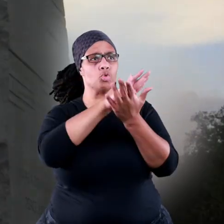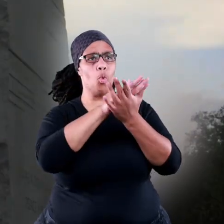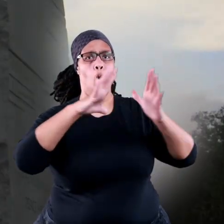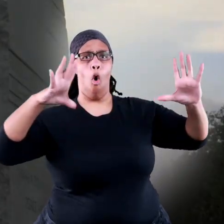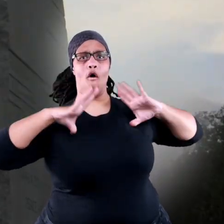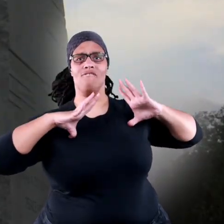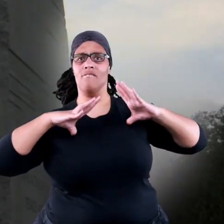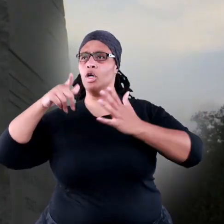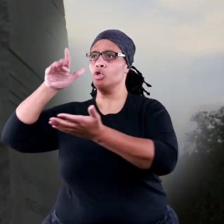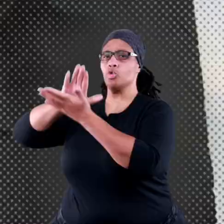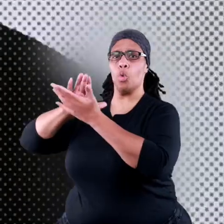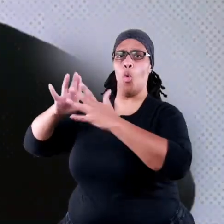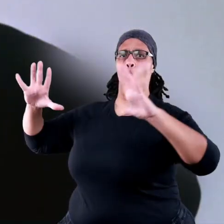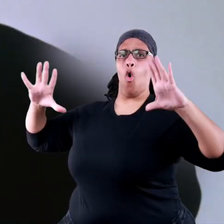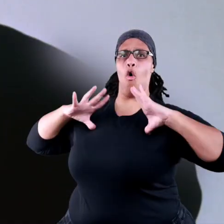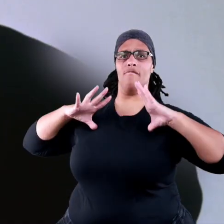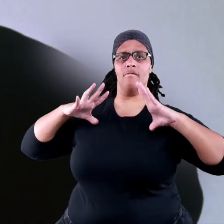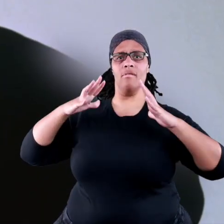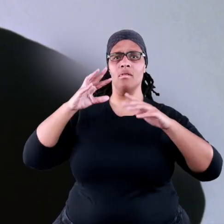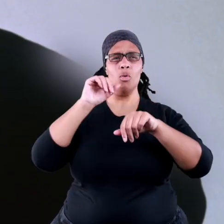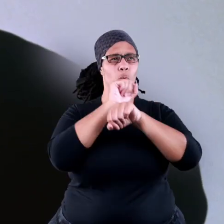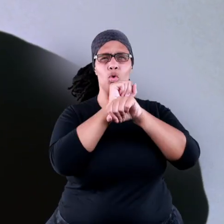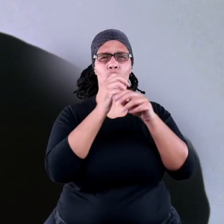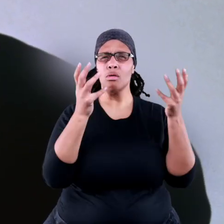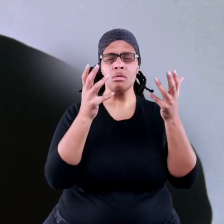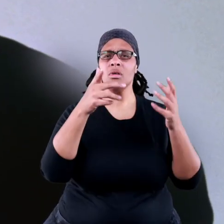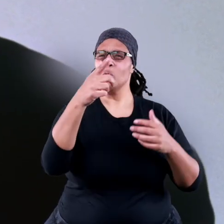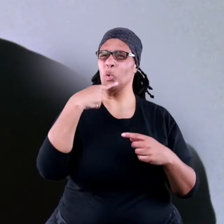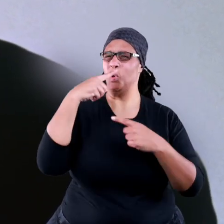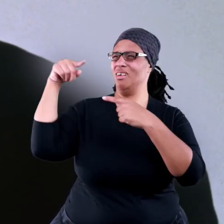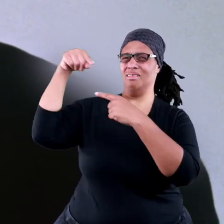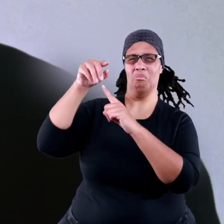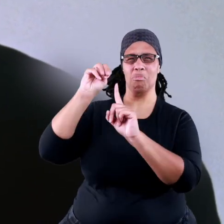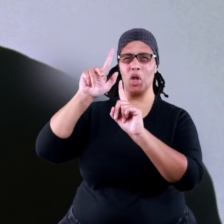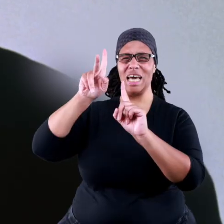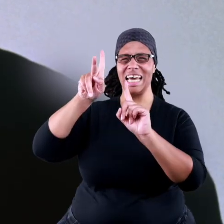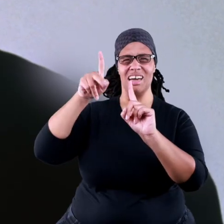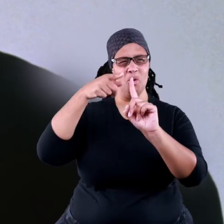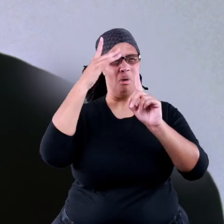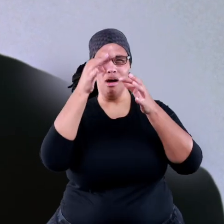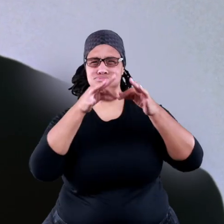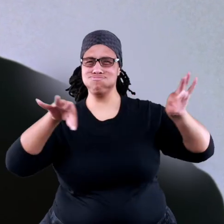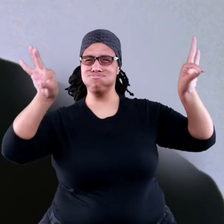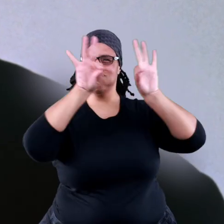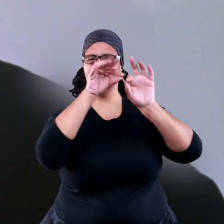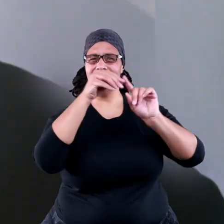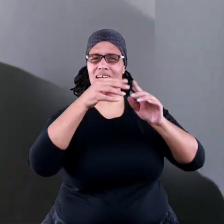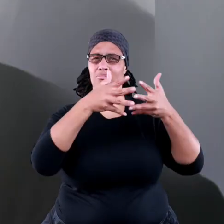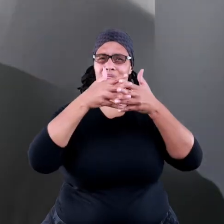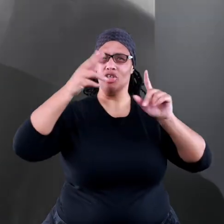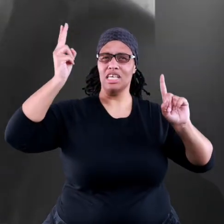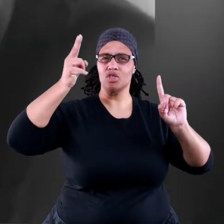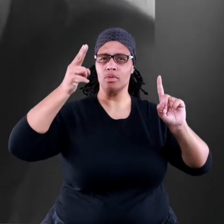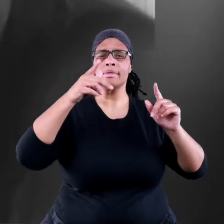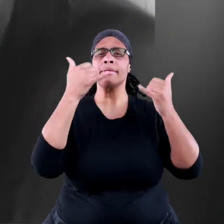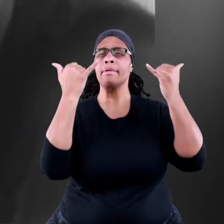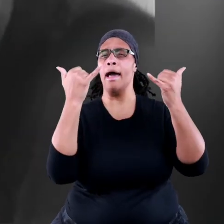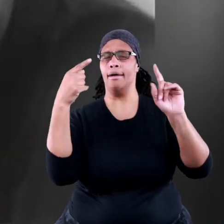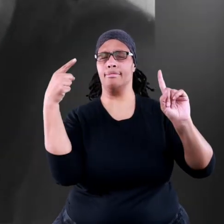off from work or school. Who is Martin Luther King Jr.? Why was he an important figure in American